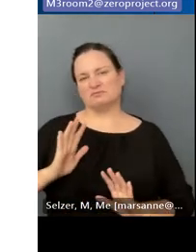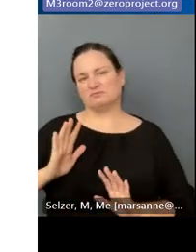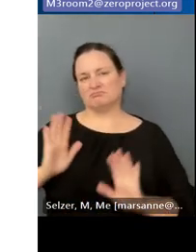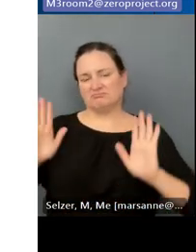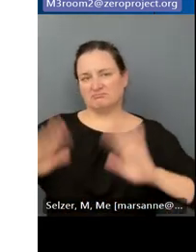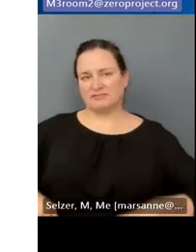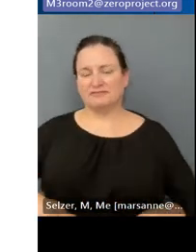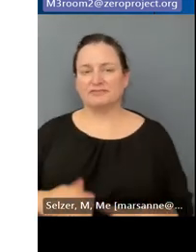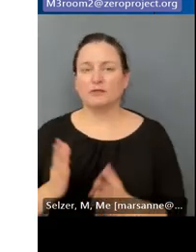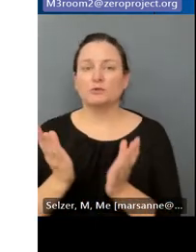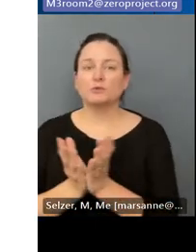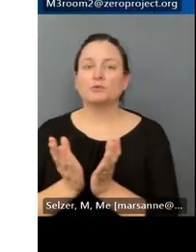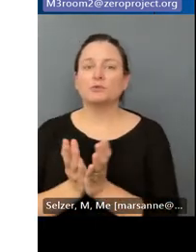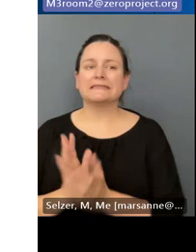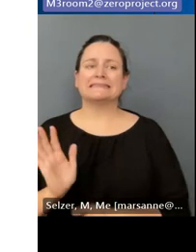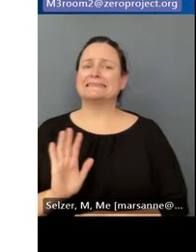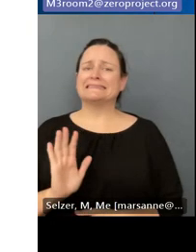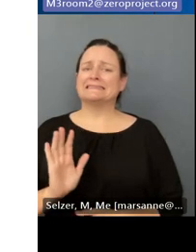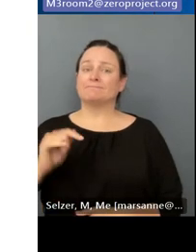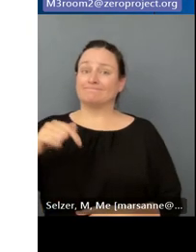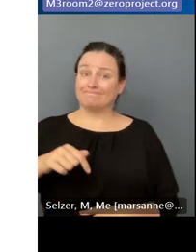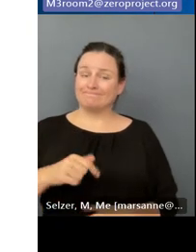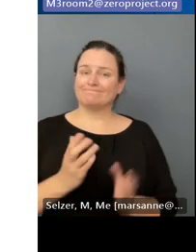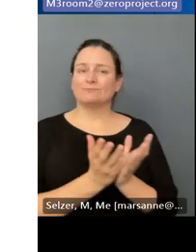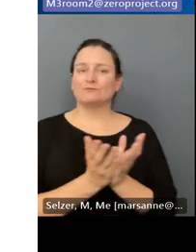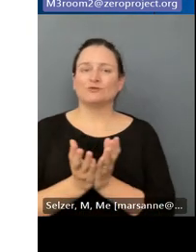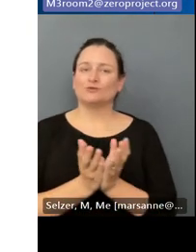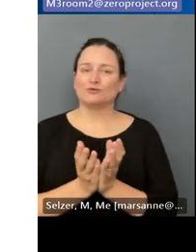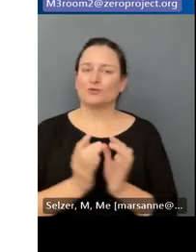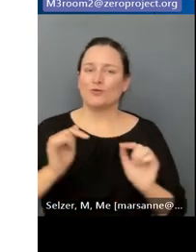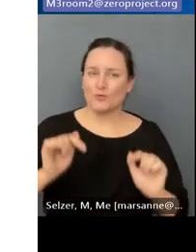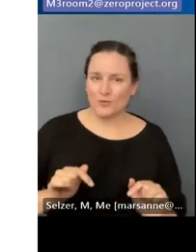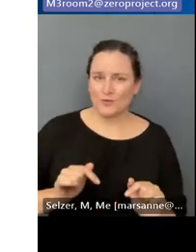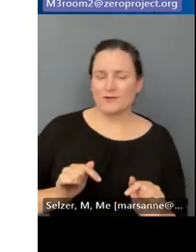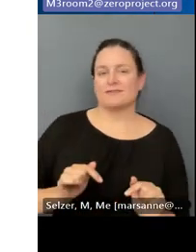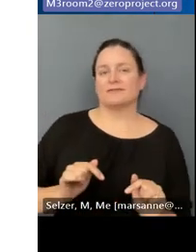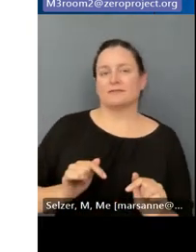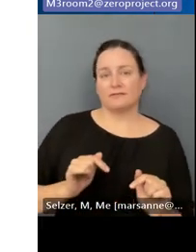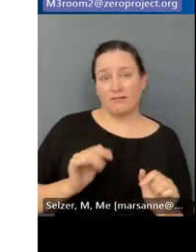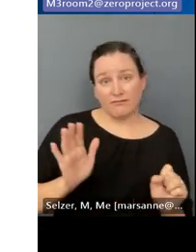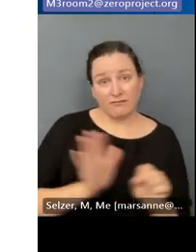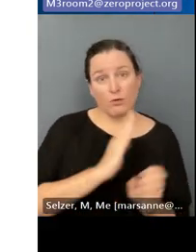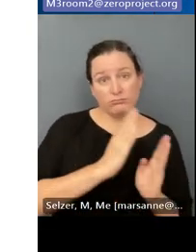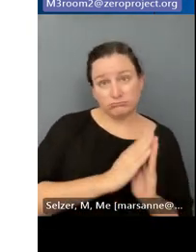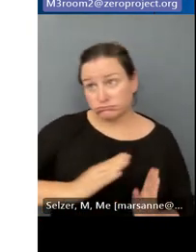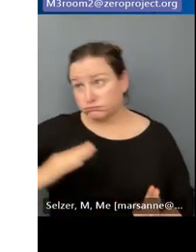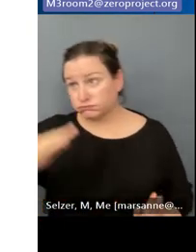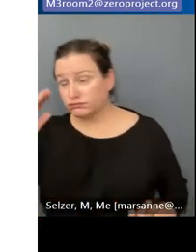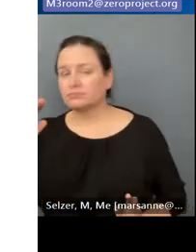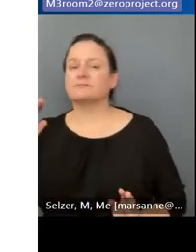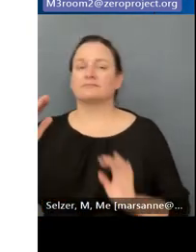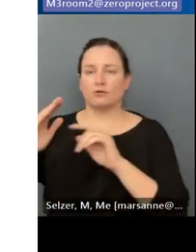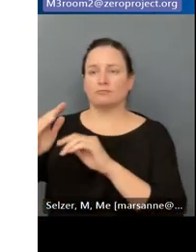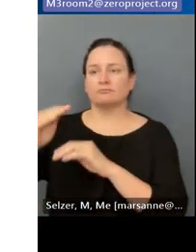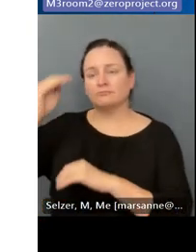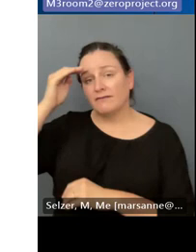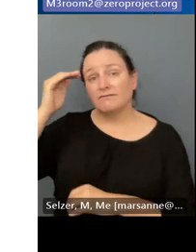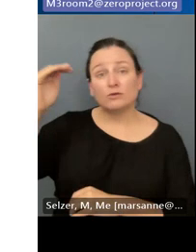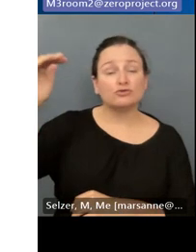not finished in the school. To continue in the labor markets or in the other possibilities for the people with